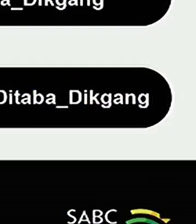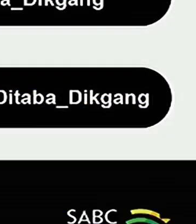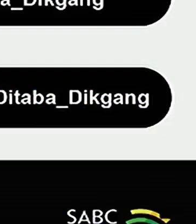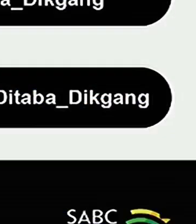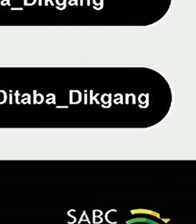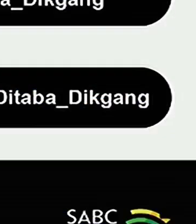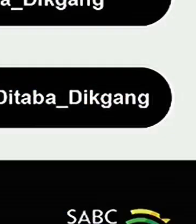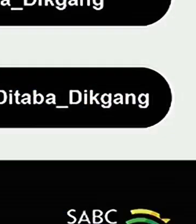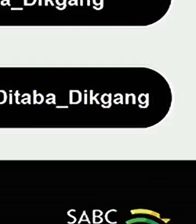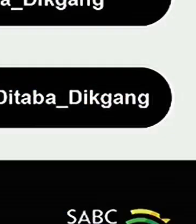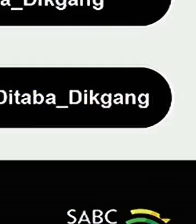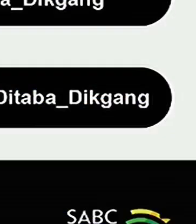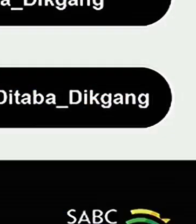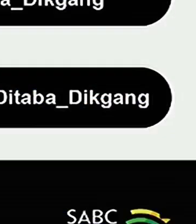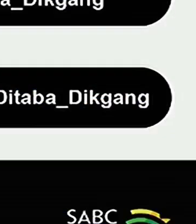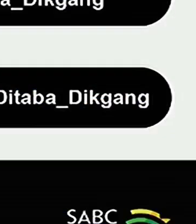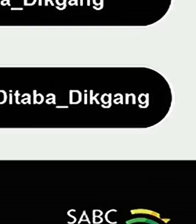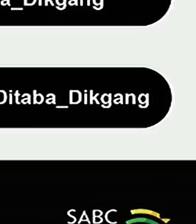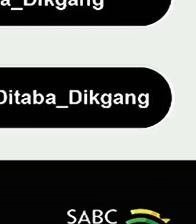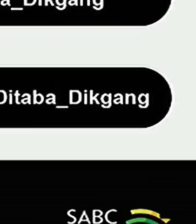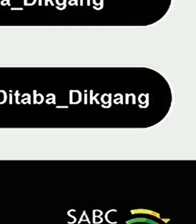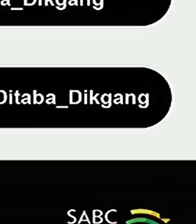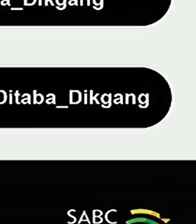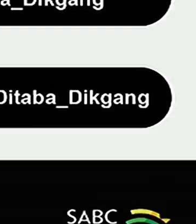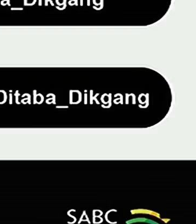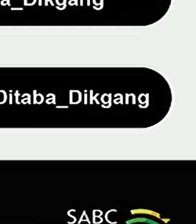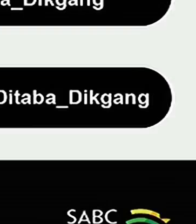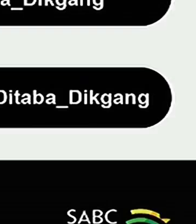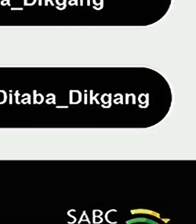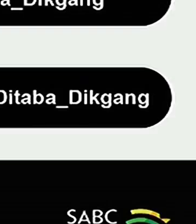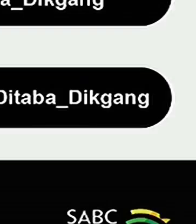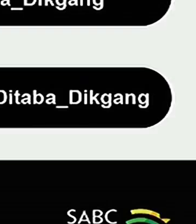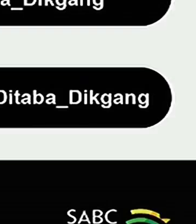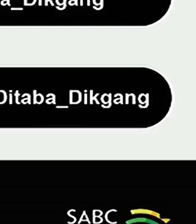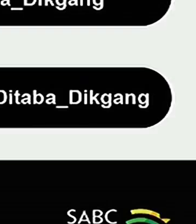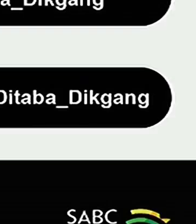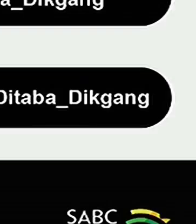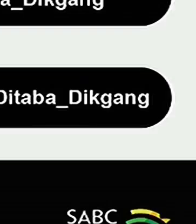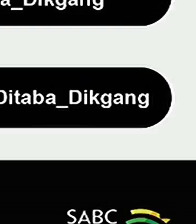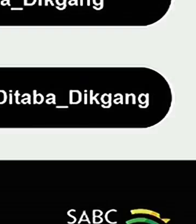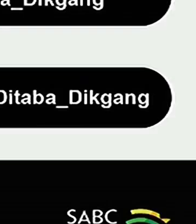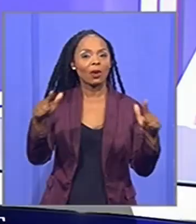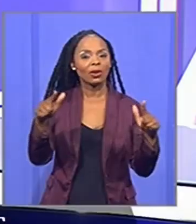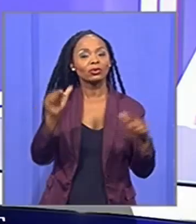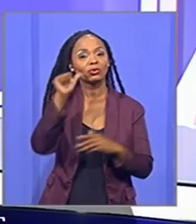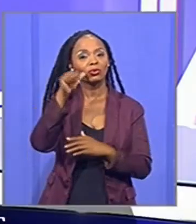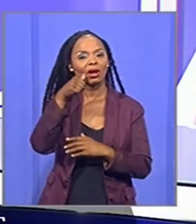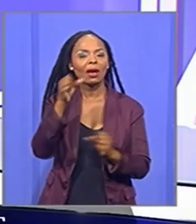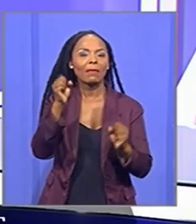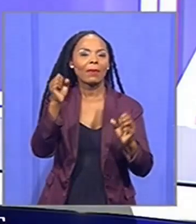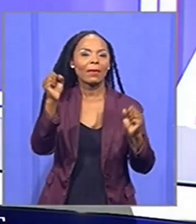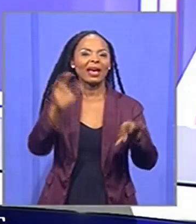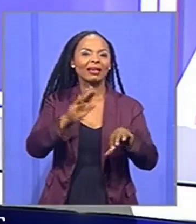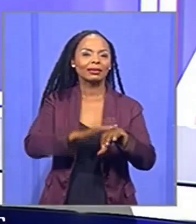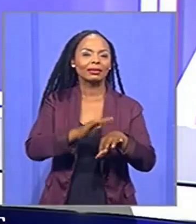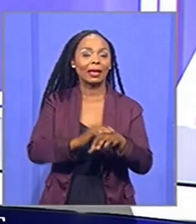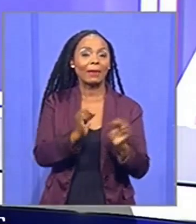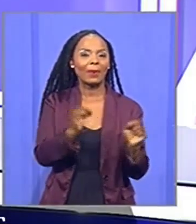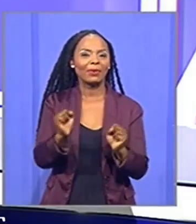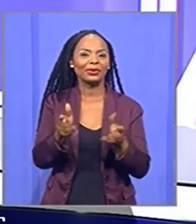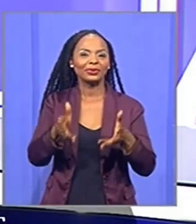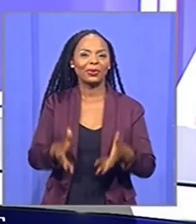le nomorong ya rena ya WhatsApp fa o le ka kgathago tema. Ba sehlopha sa ditaba tša Sesotho ba tla lesolela tšona go sasa